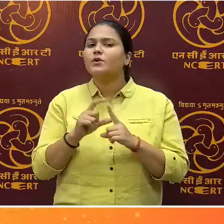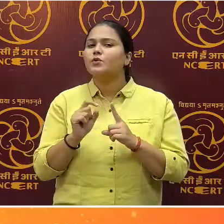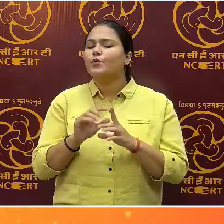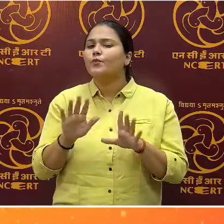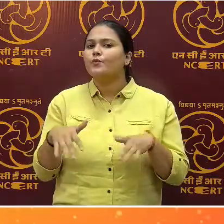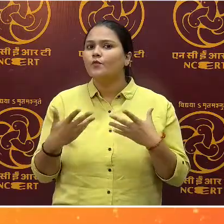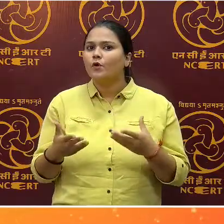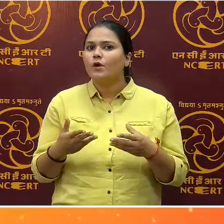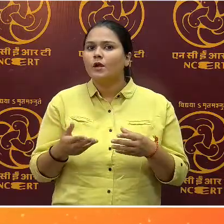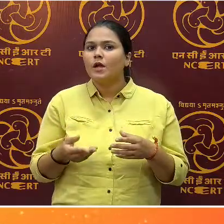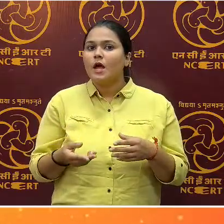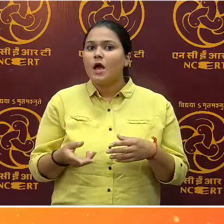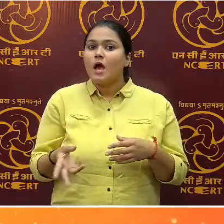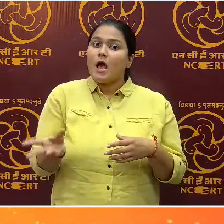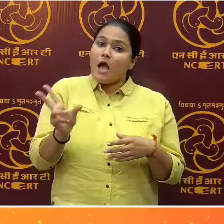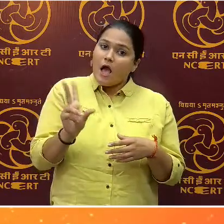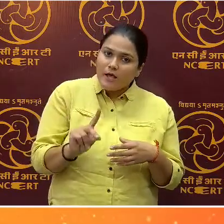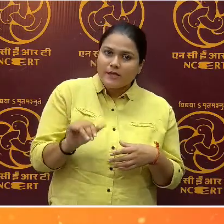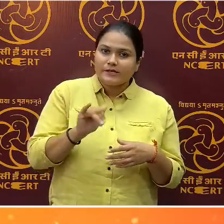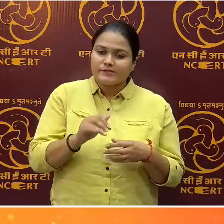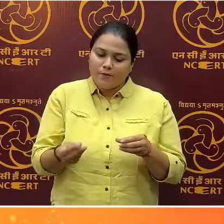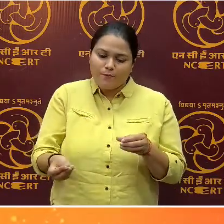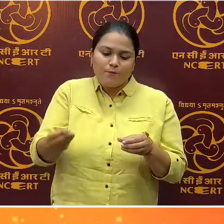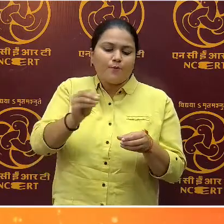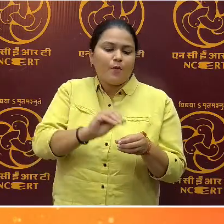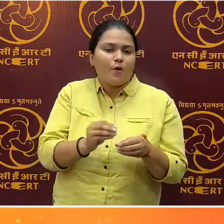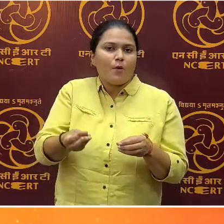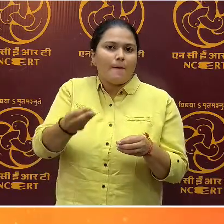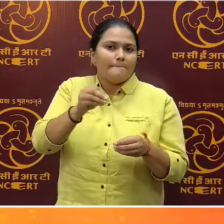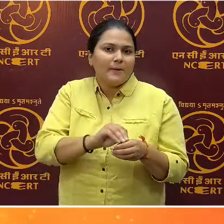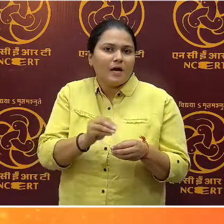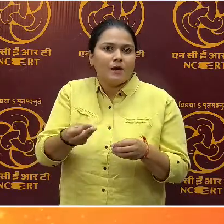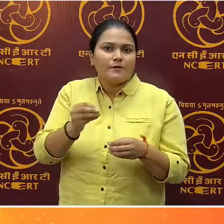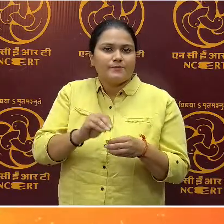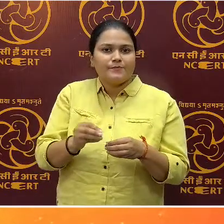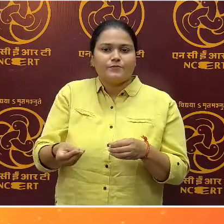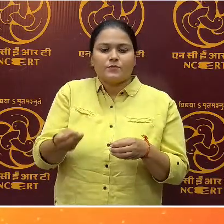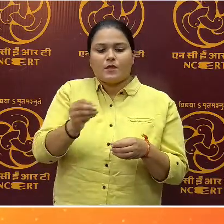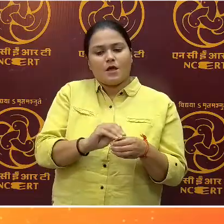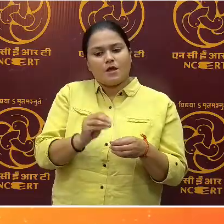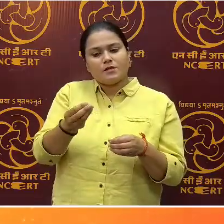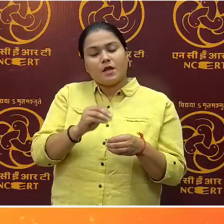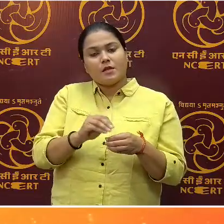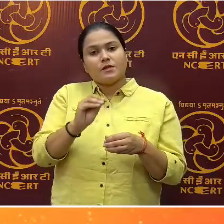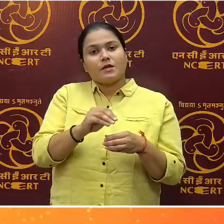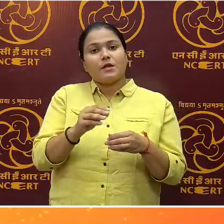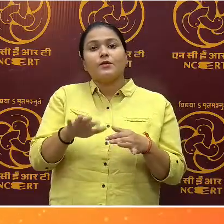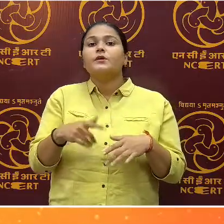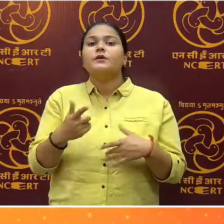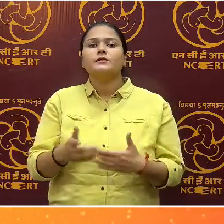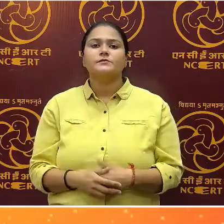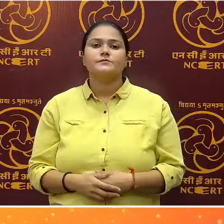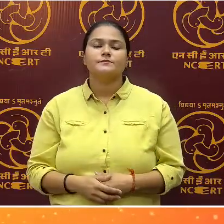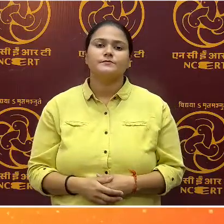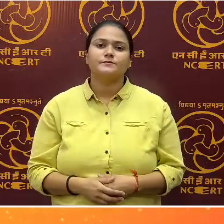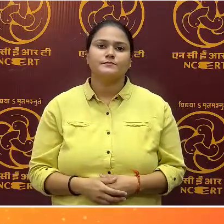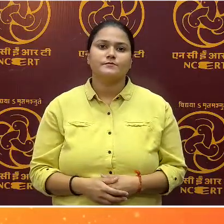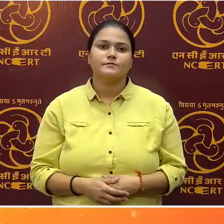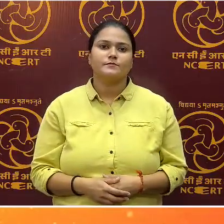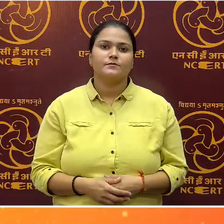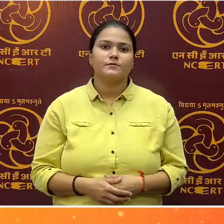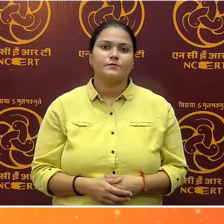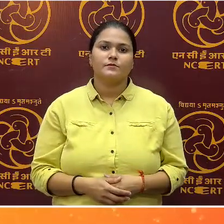can still add more of solute to it. I can keep on adding till the time all the